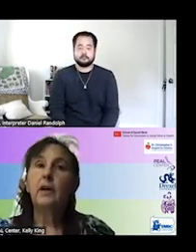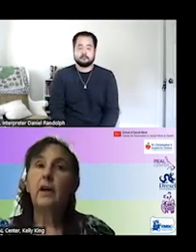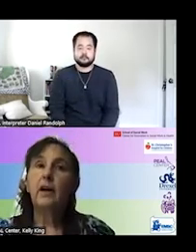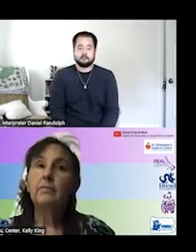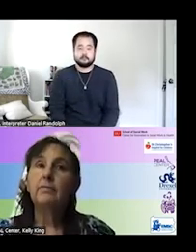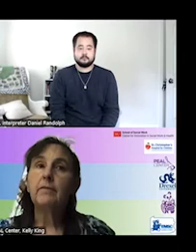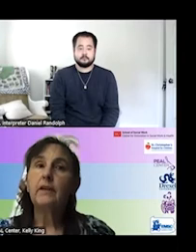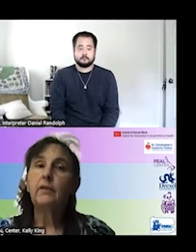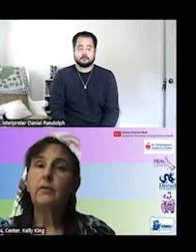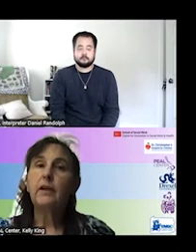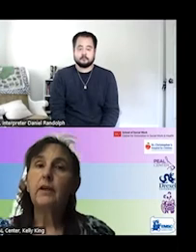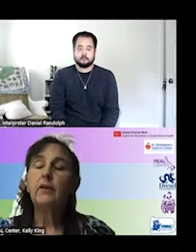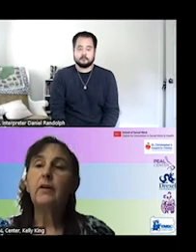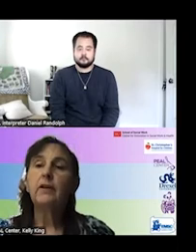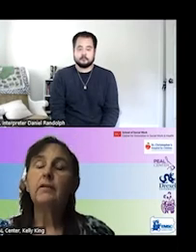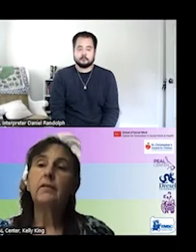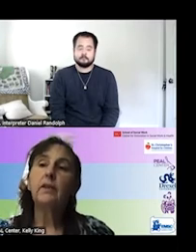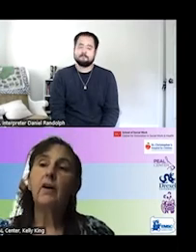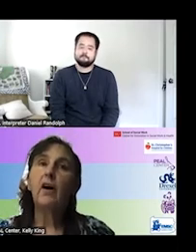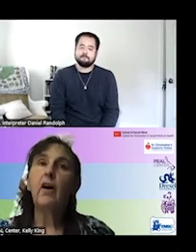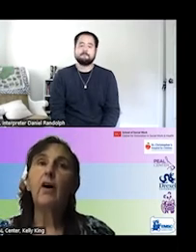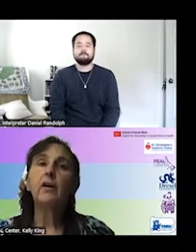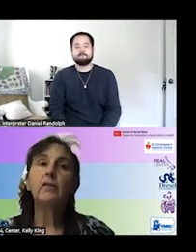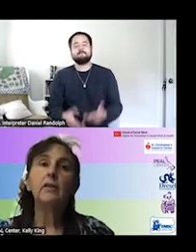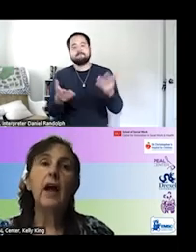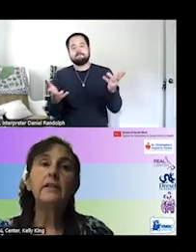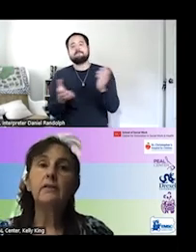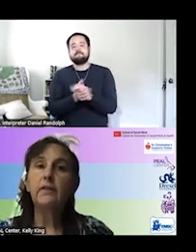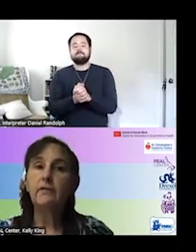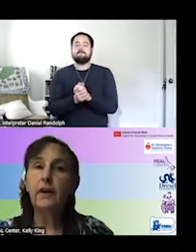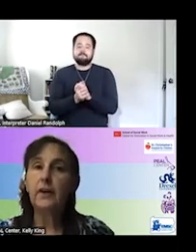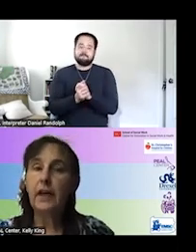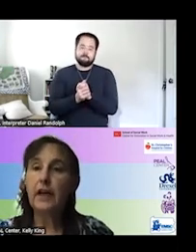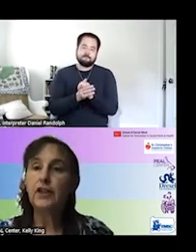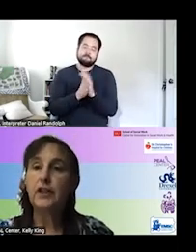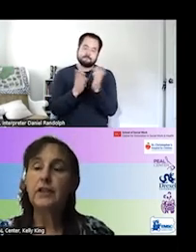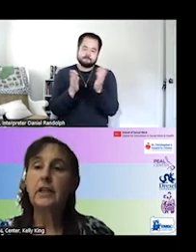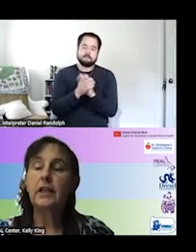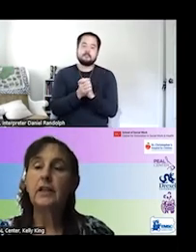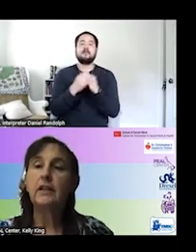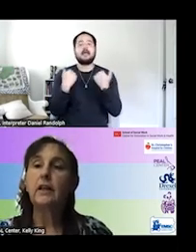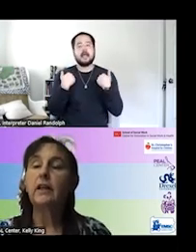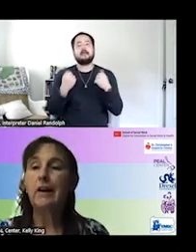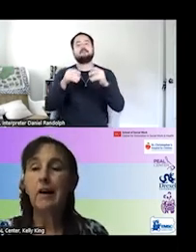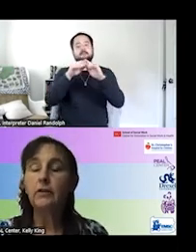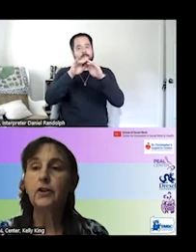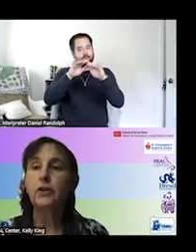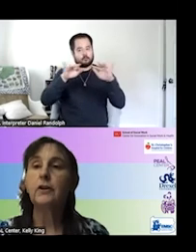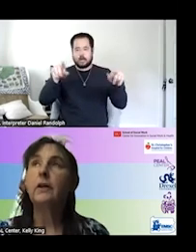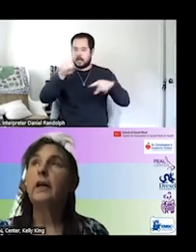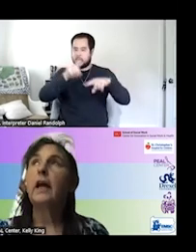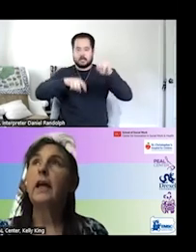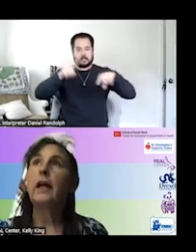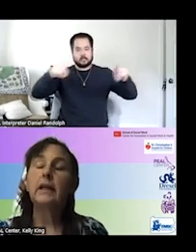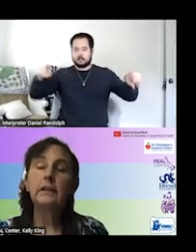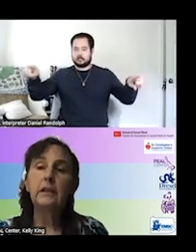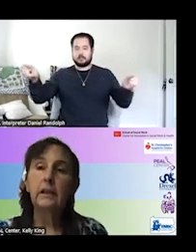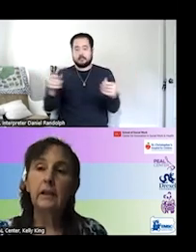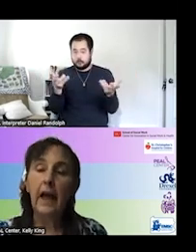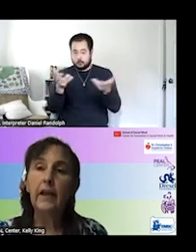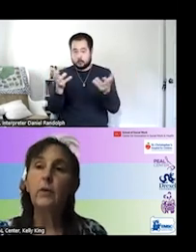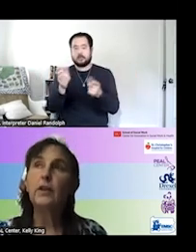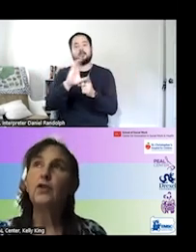So, there are lots of variations in culture